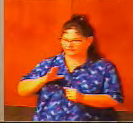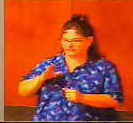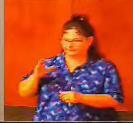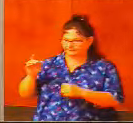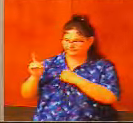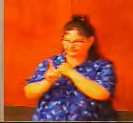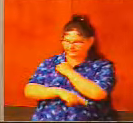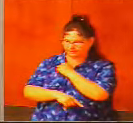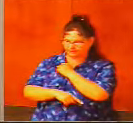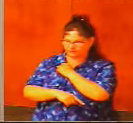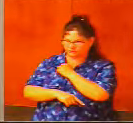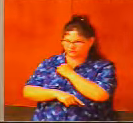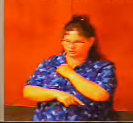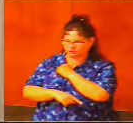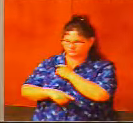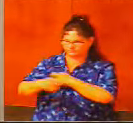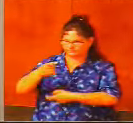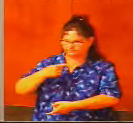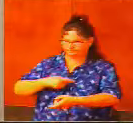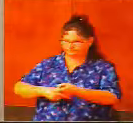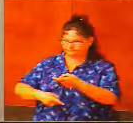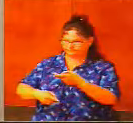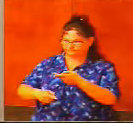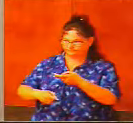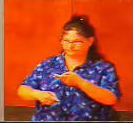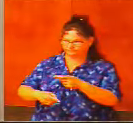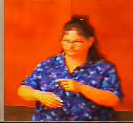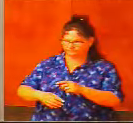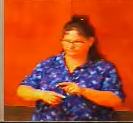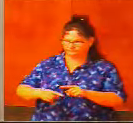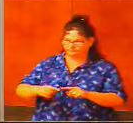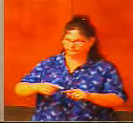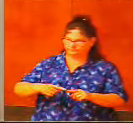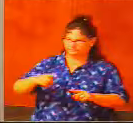punished instead in his place.